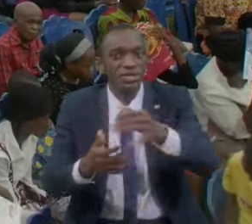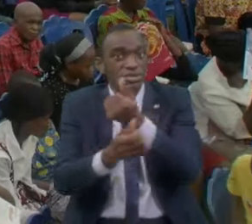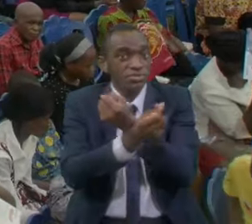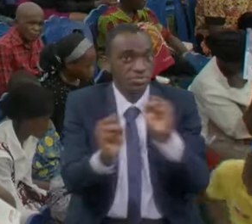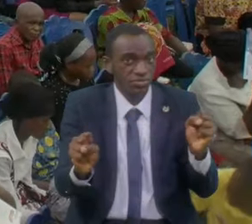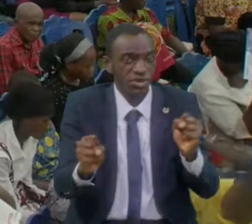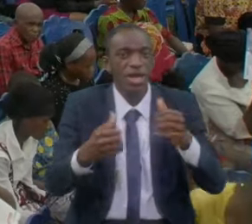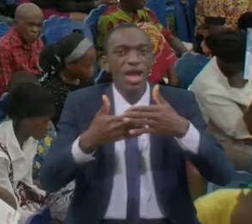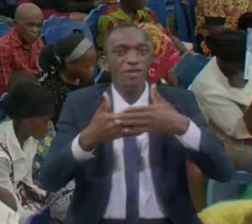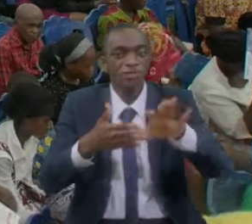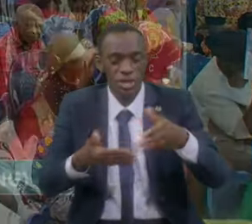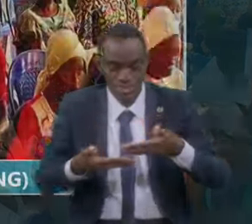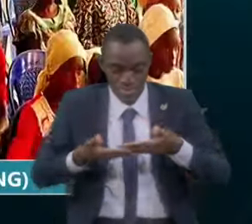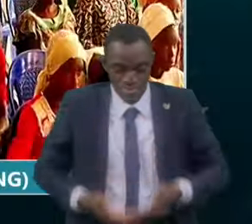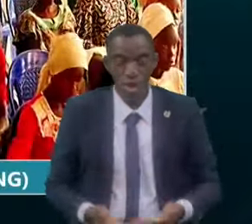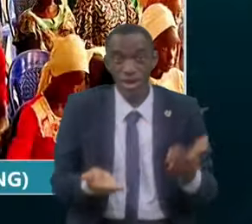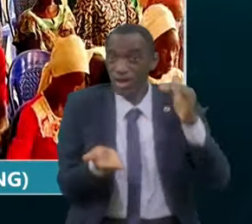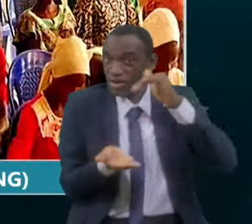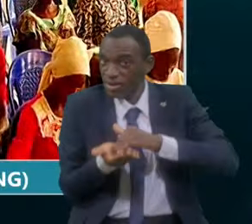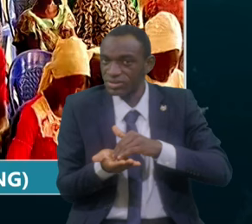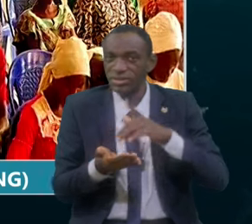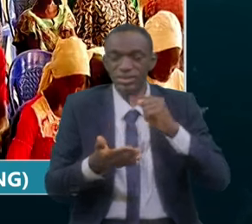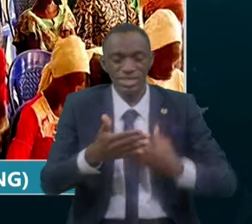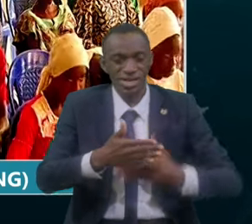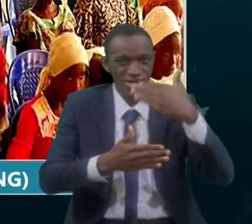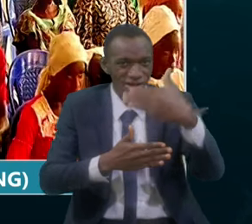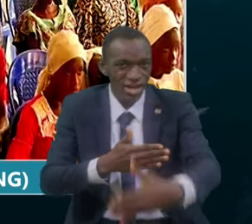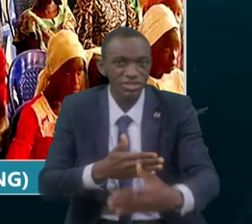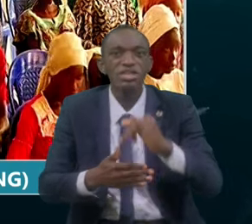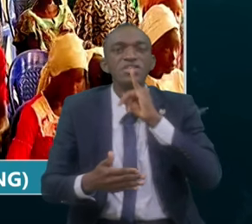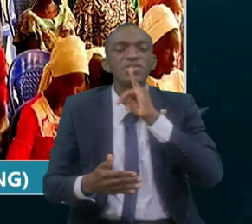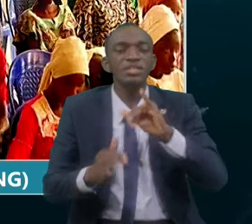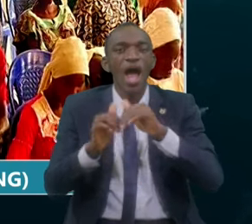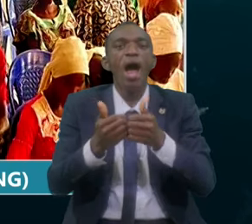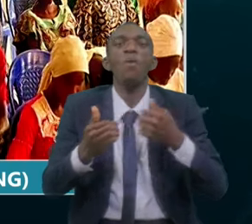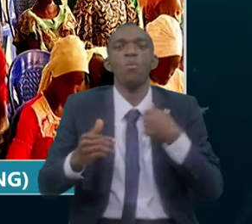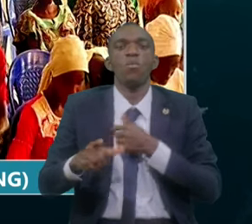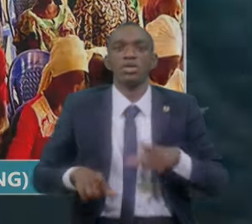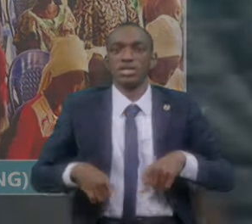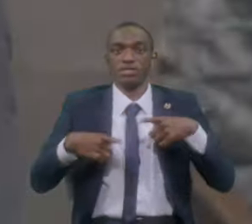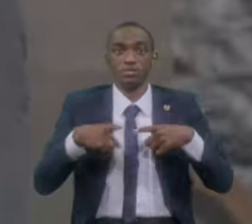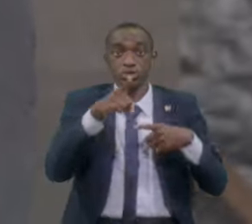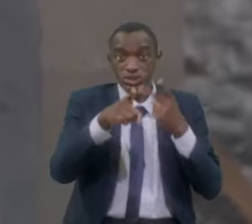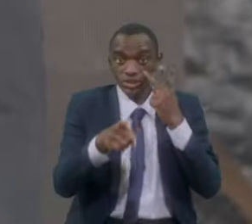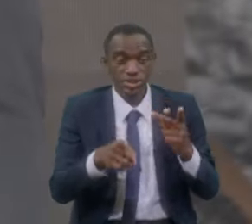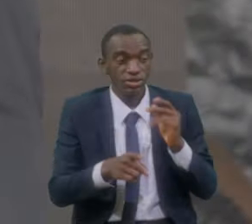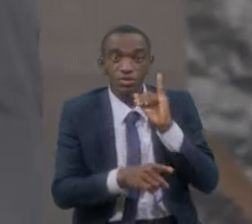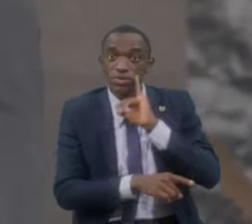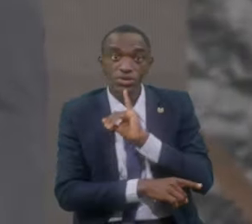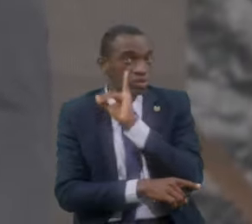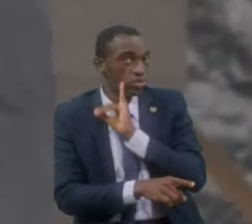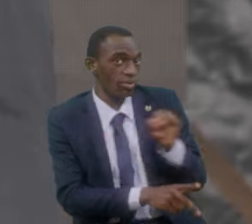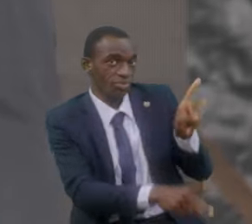again, the next step now is that now we're living. You see the children of Israel, when they looked on the